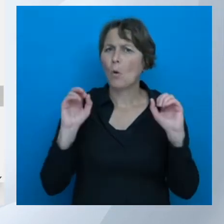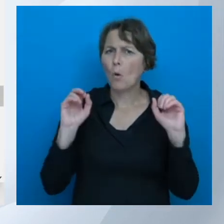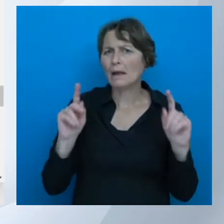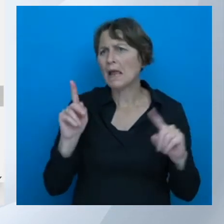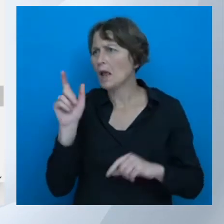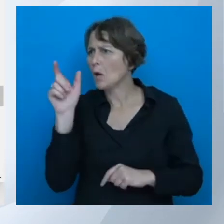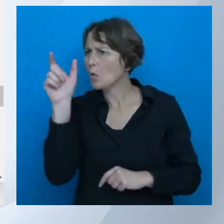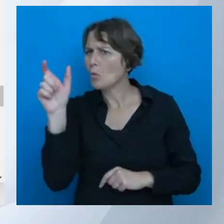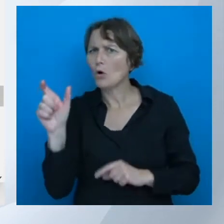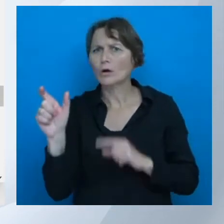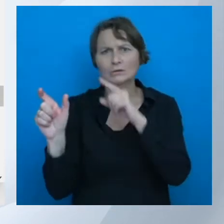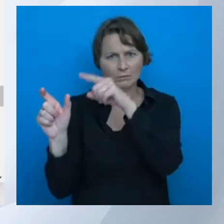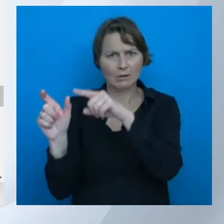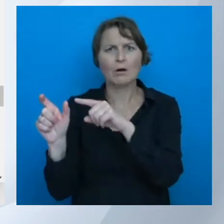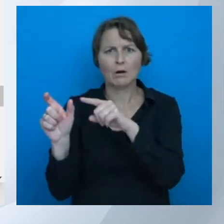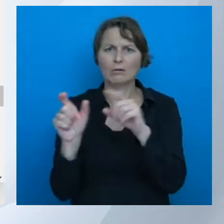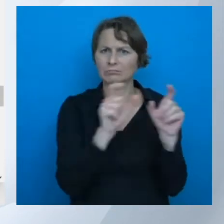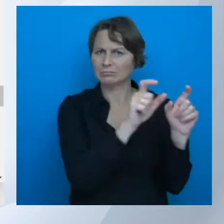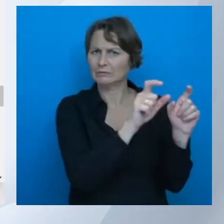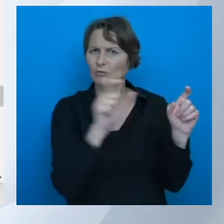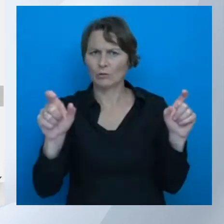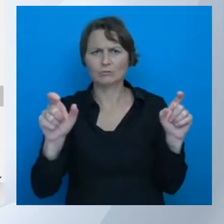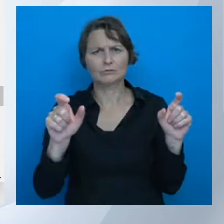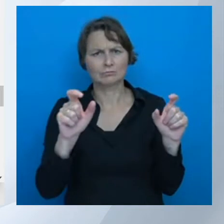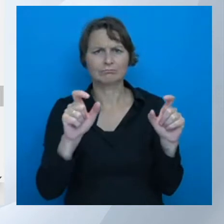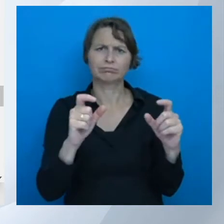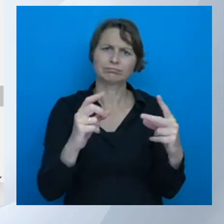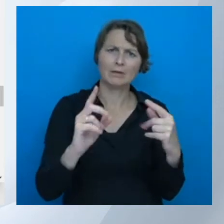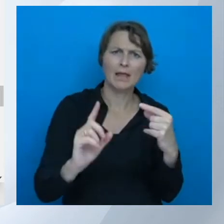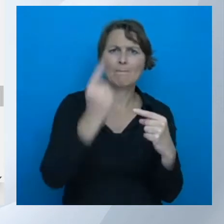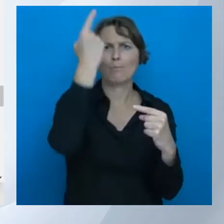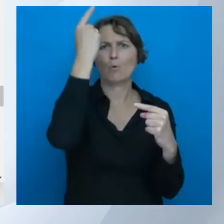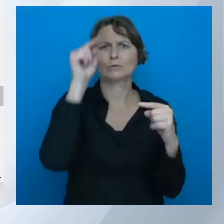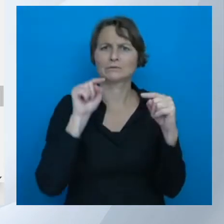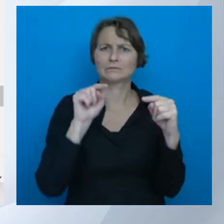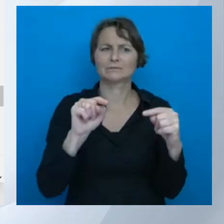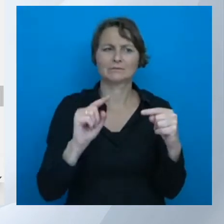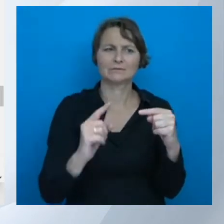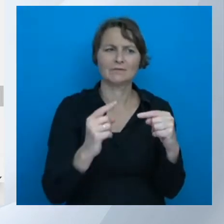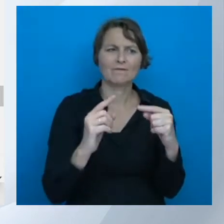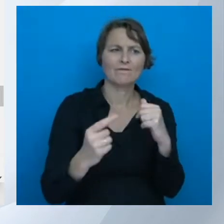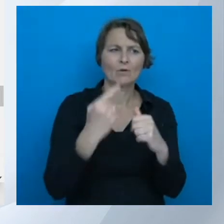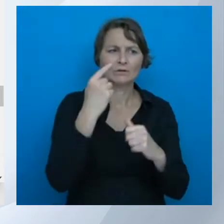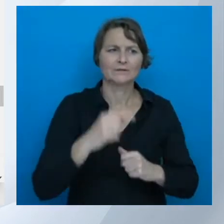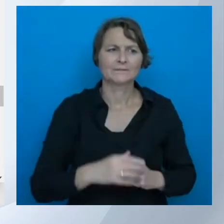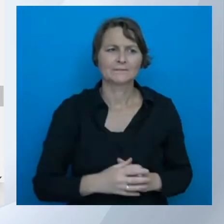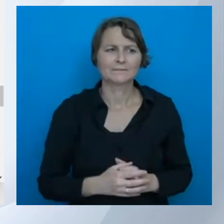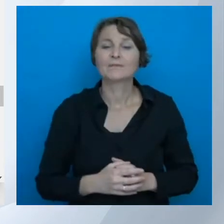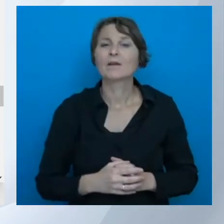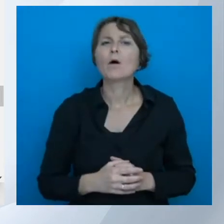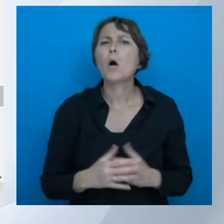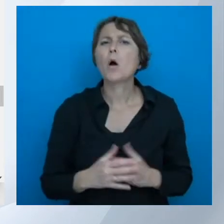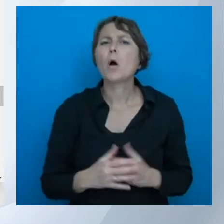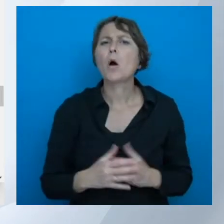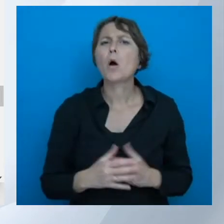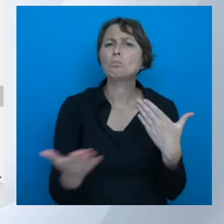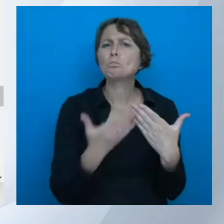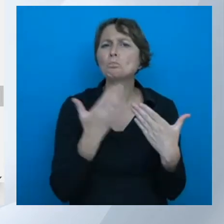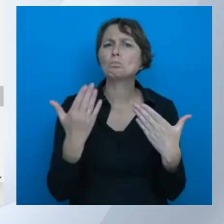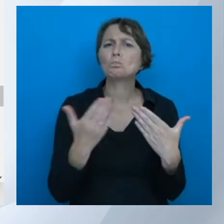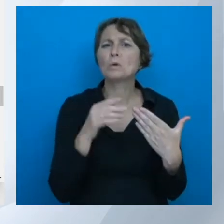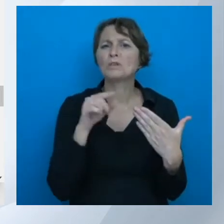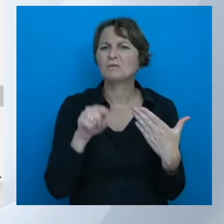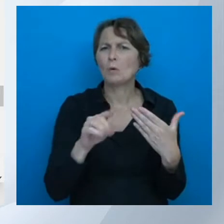important ones for this prediction. But it is not really easy to understand from just numbers, like what is actually happening